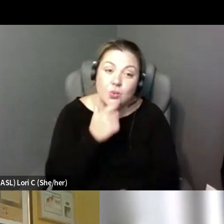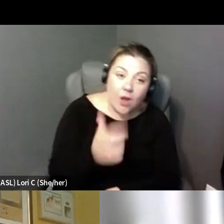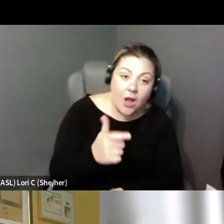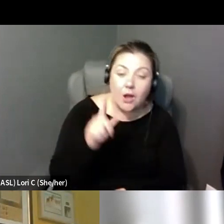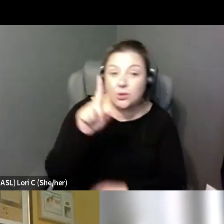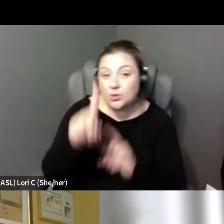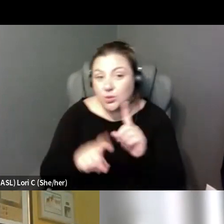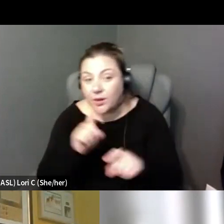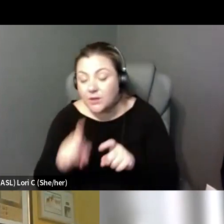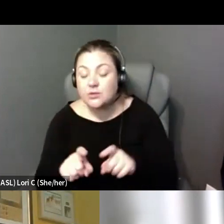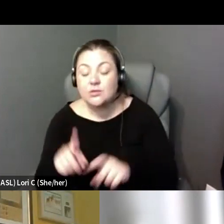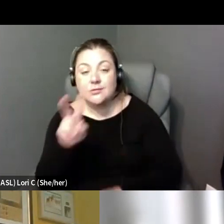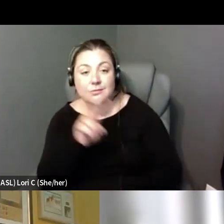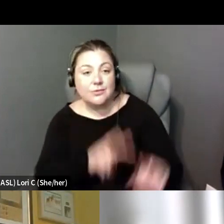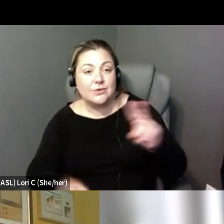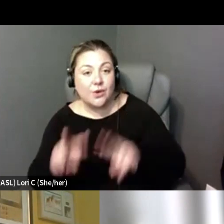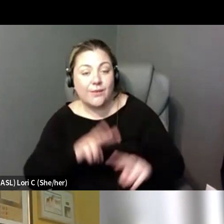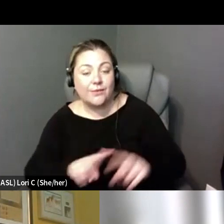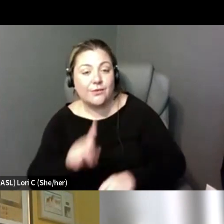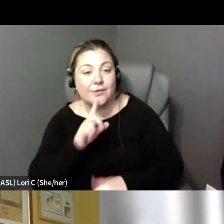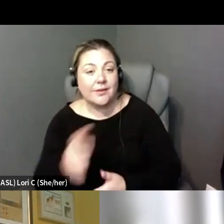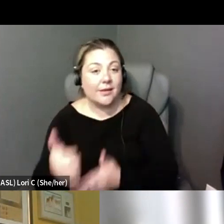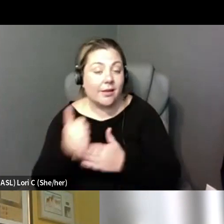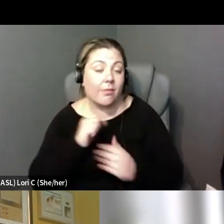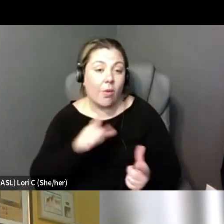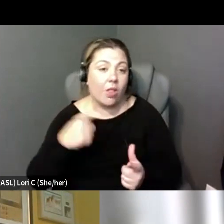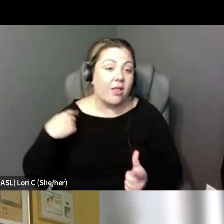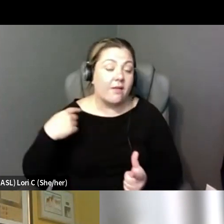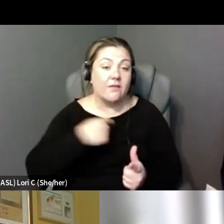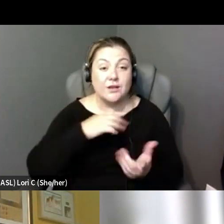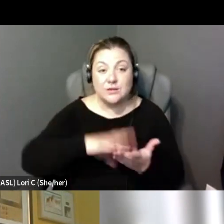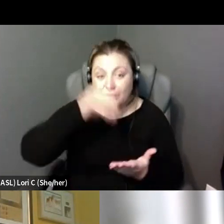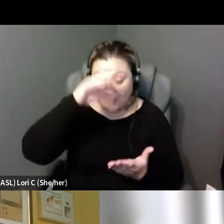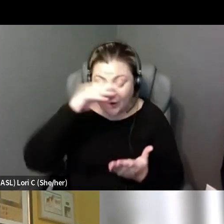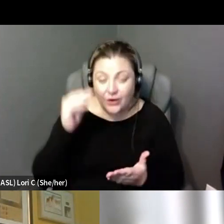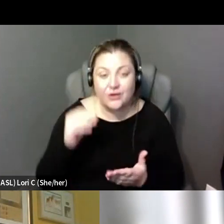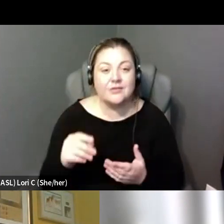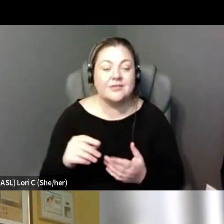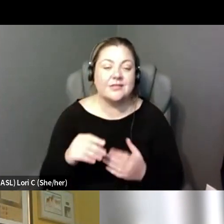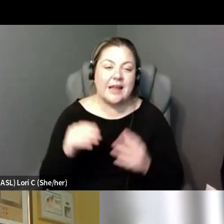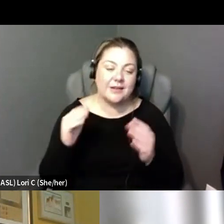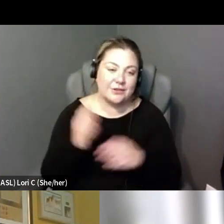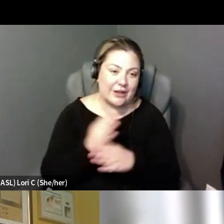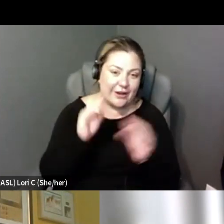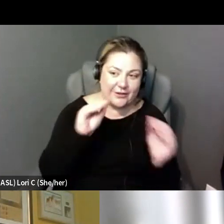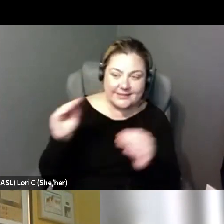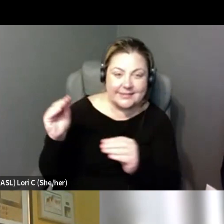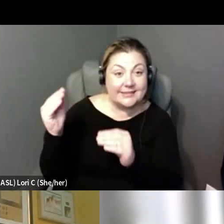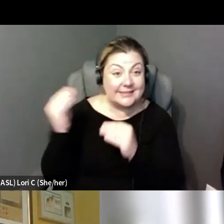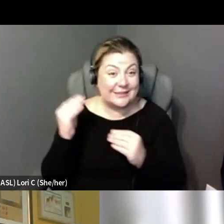have really helped all learn, I think, and all teach. We'll look forward to seeing